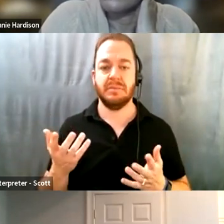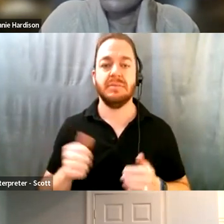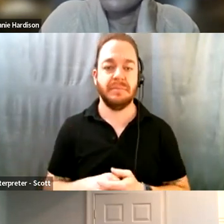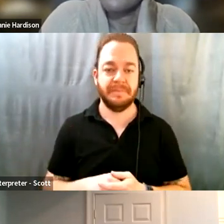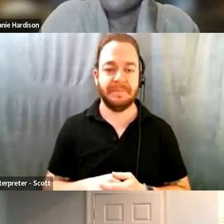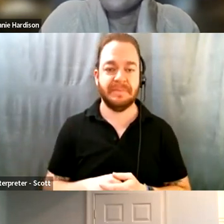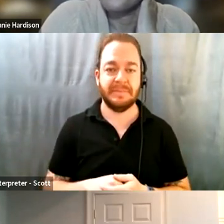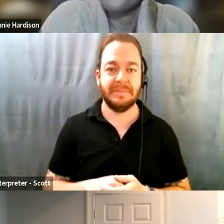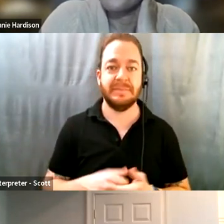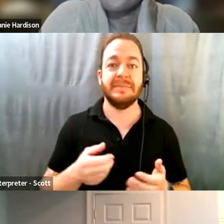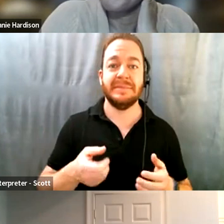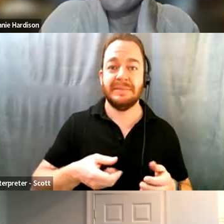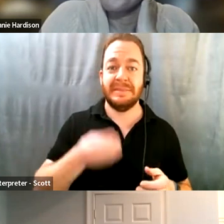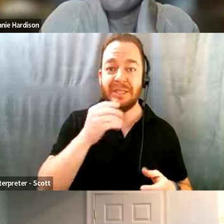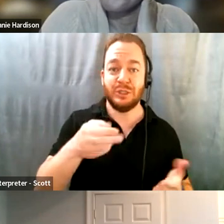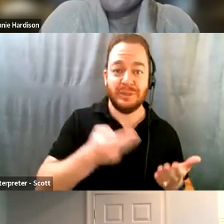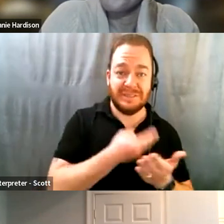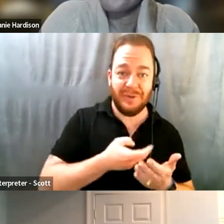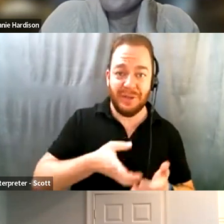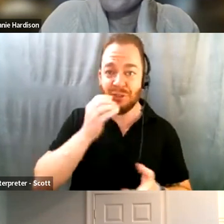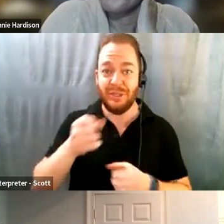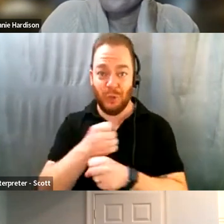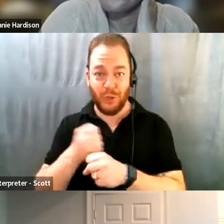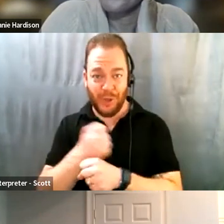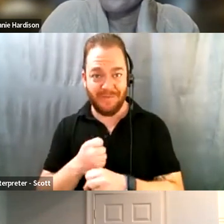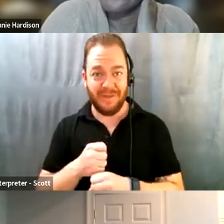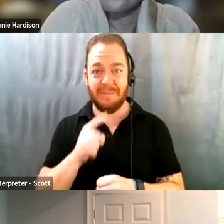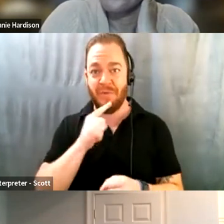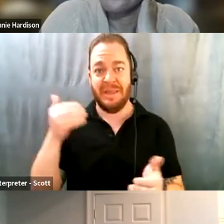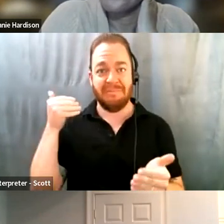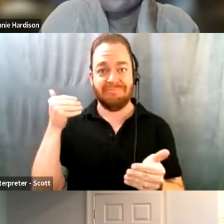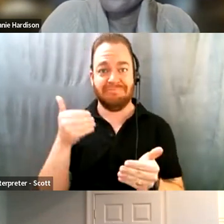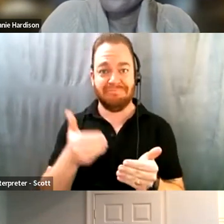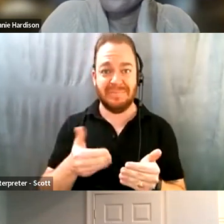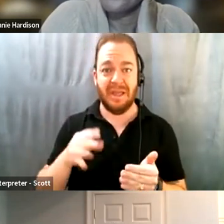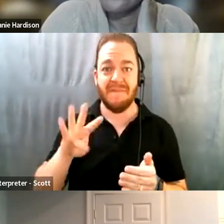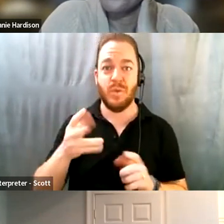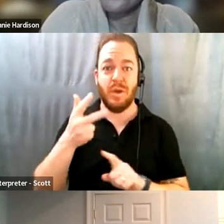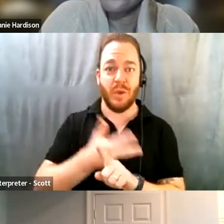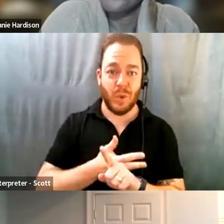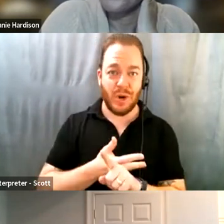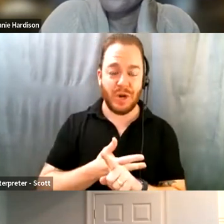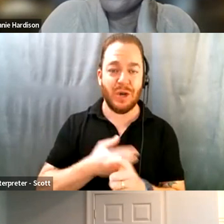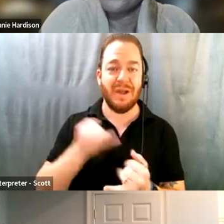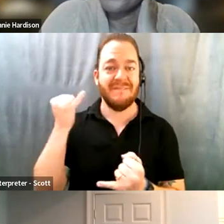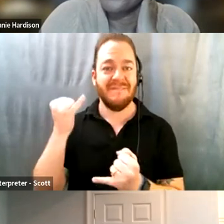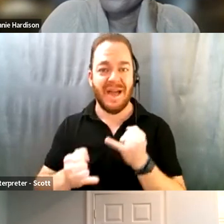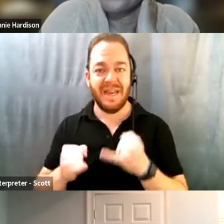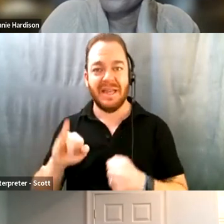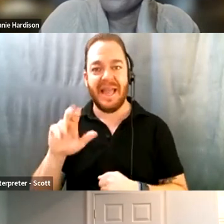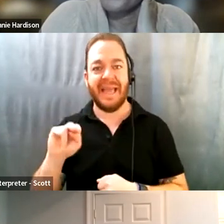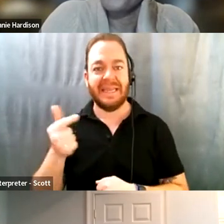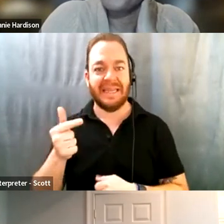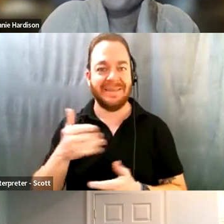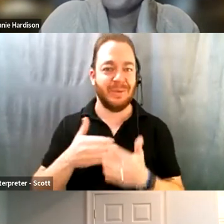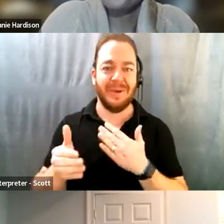Wheaties, drink your coffee. We're in the fourth quarter, final inning, you know, whatever it